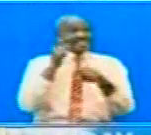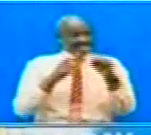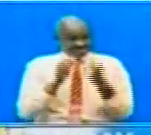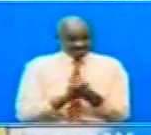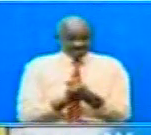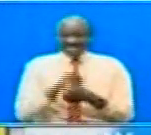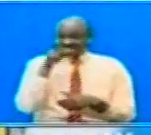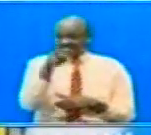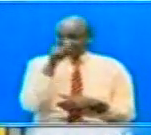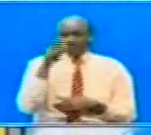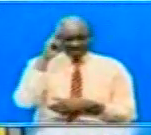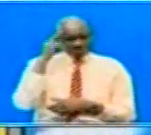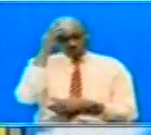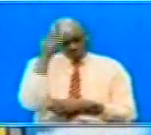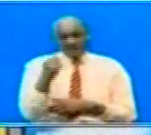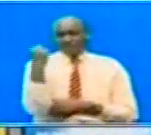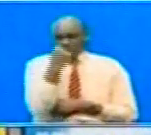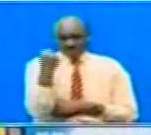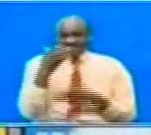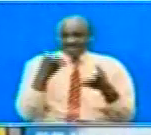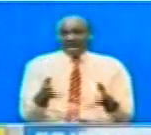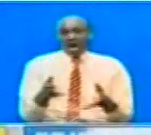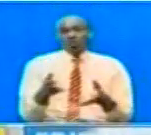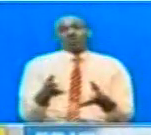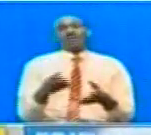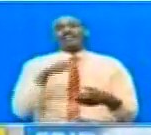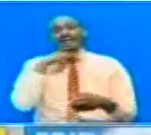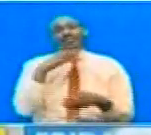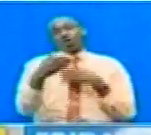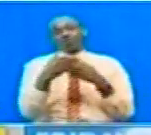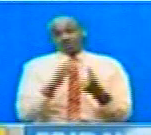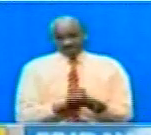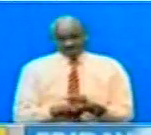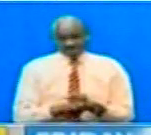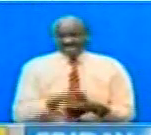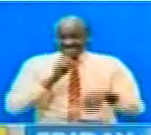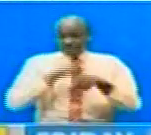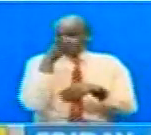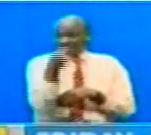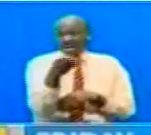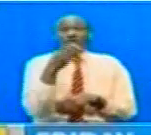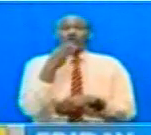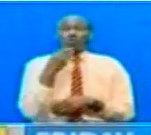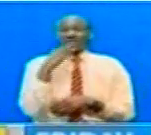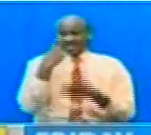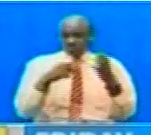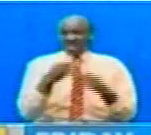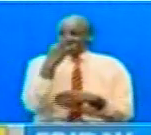is alleged to be the reason why Mumias is on the life support. And in that time, the sugar miller has shaved more than